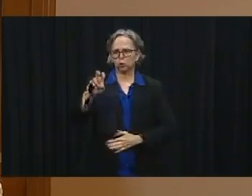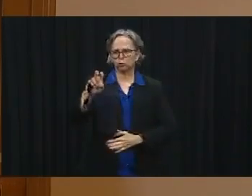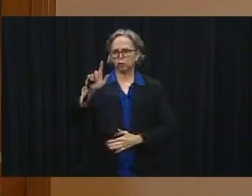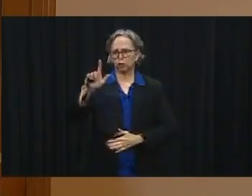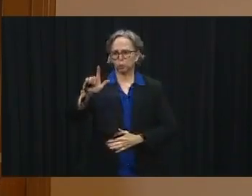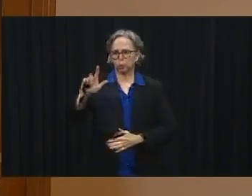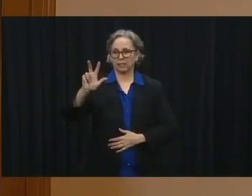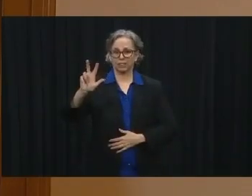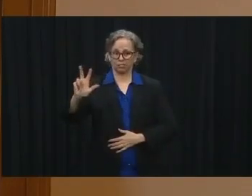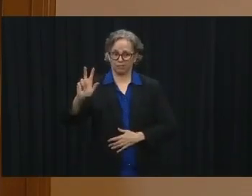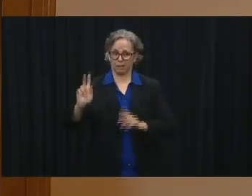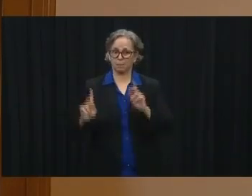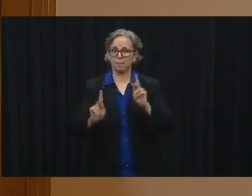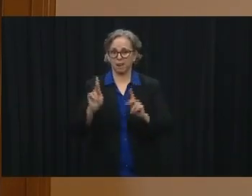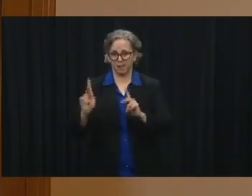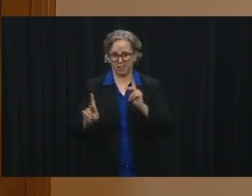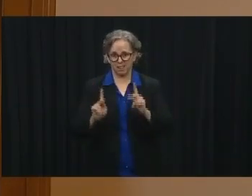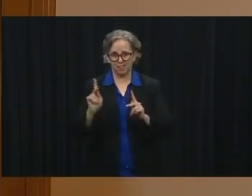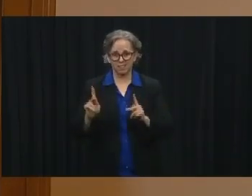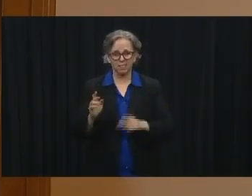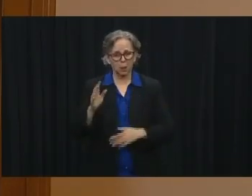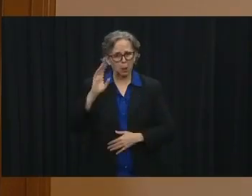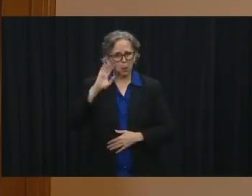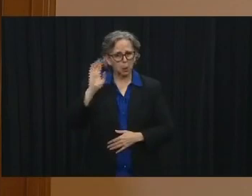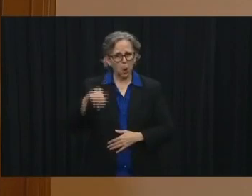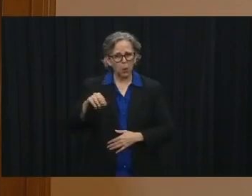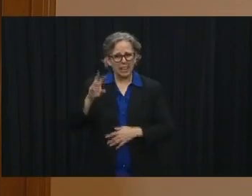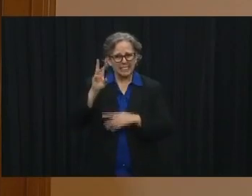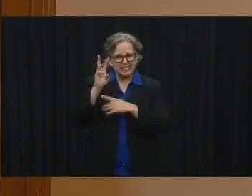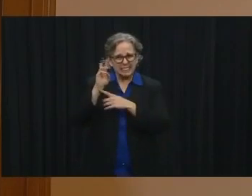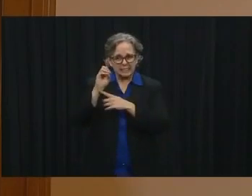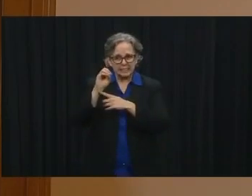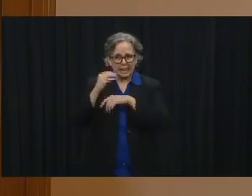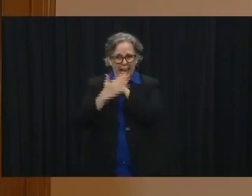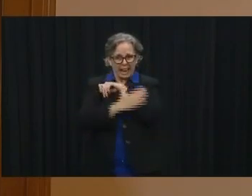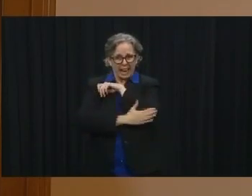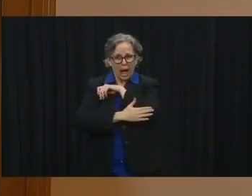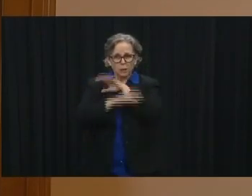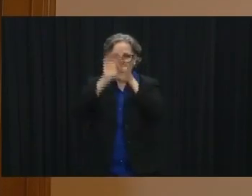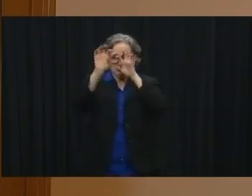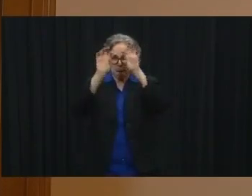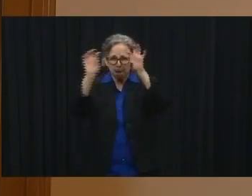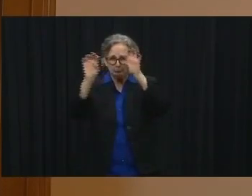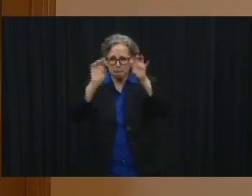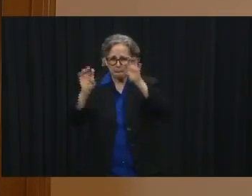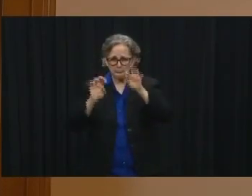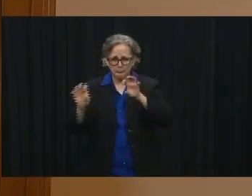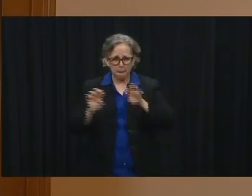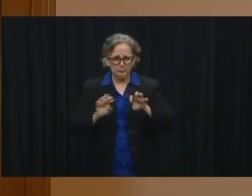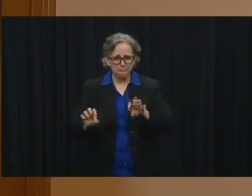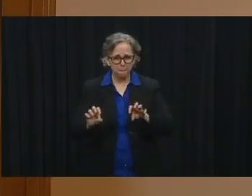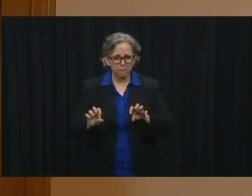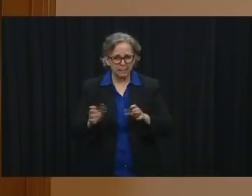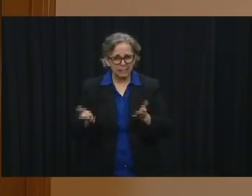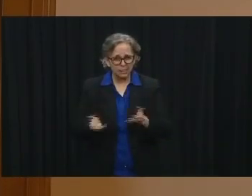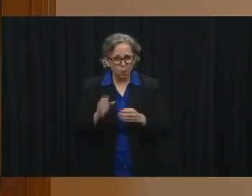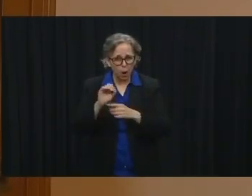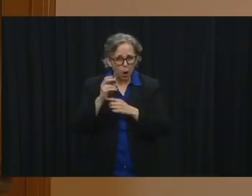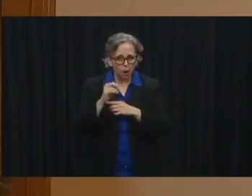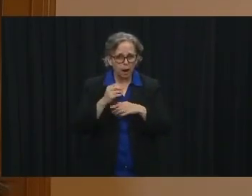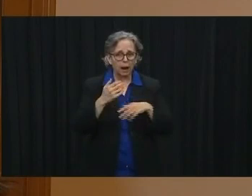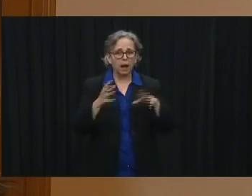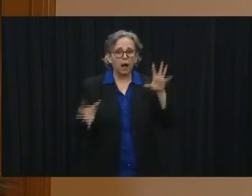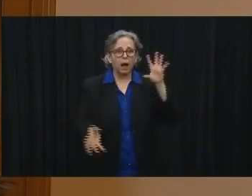we have 60 counties. In Ohio, we have 88 counties. We now have spread to at least 60 documented